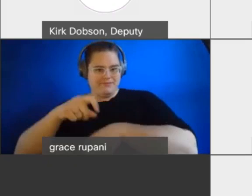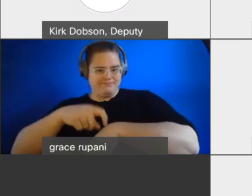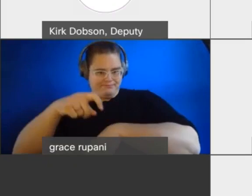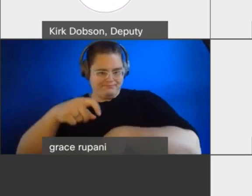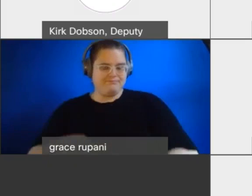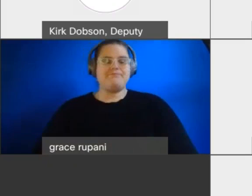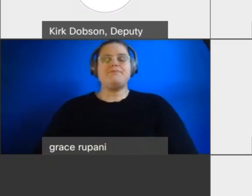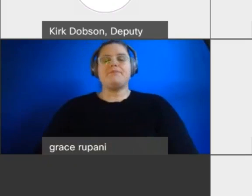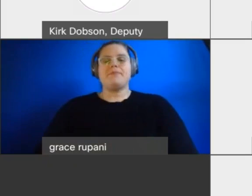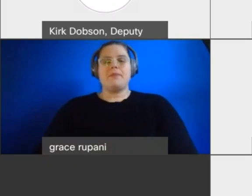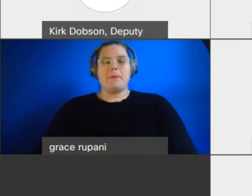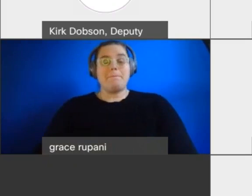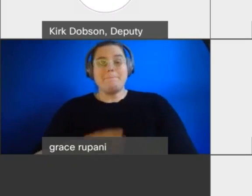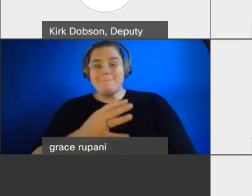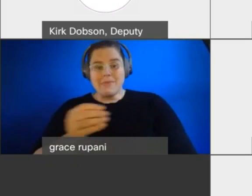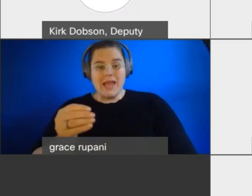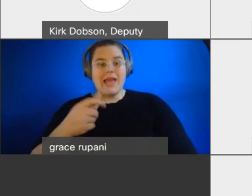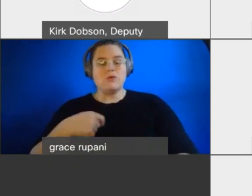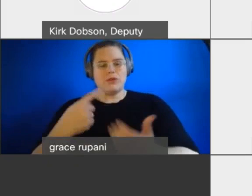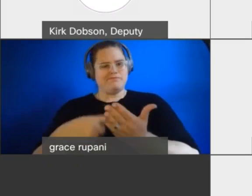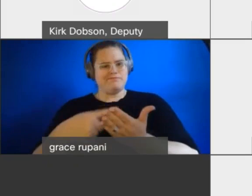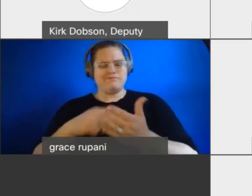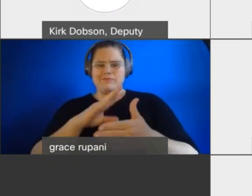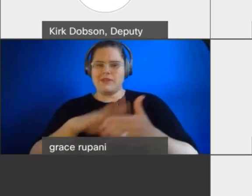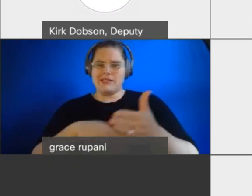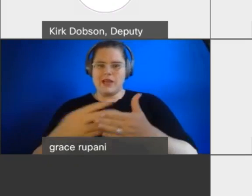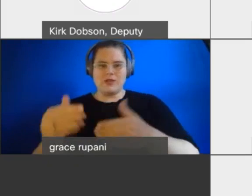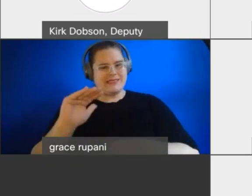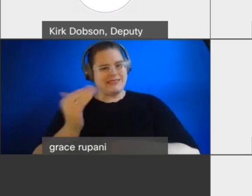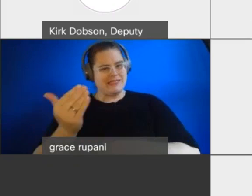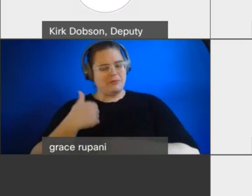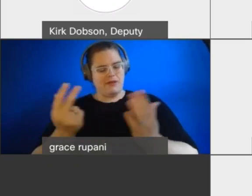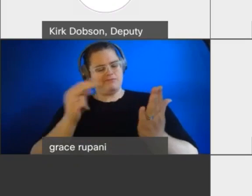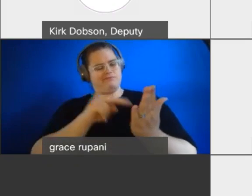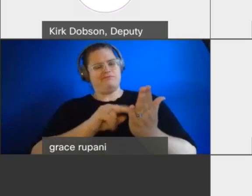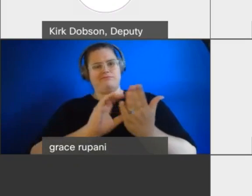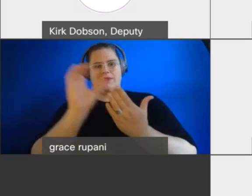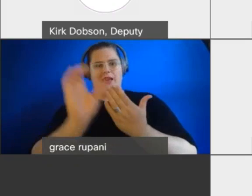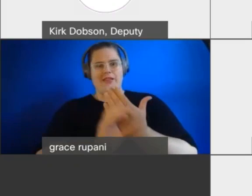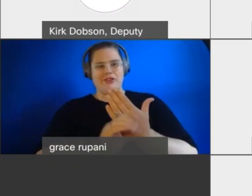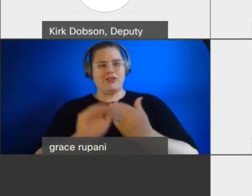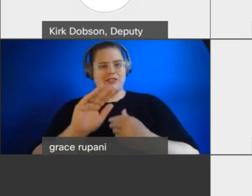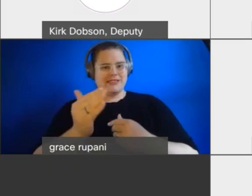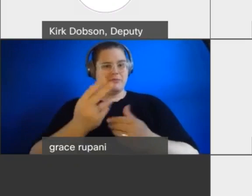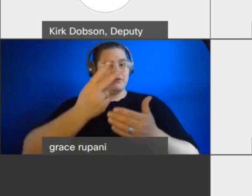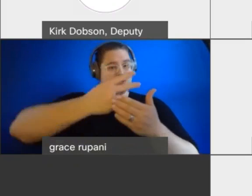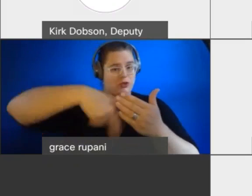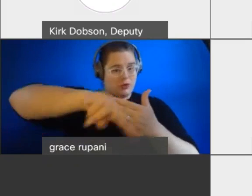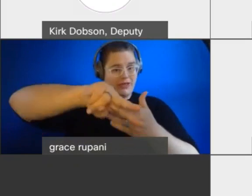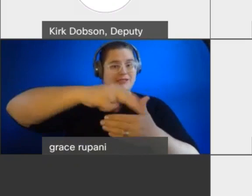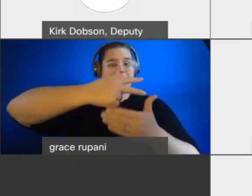scheduling, it occurs to me that 2 weeks from today and the week after that are both